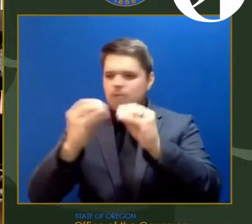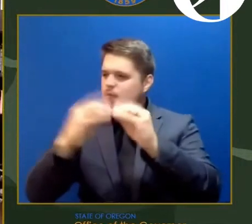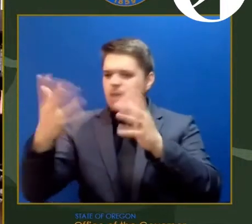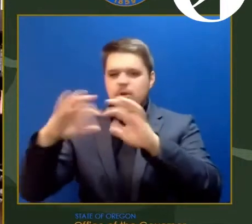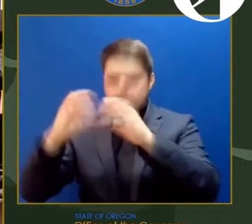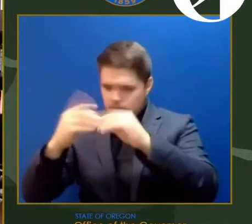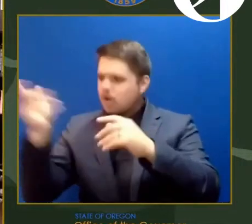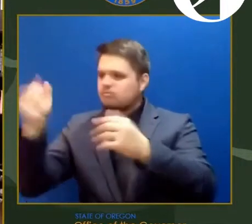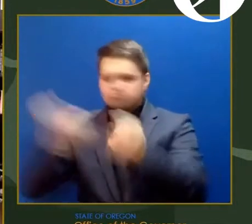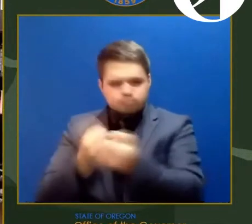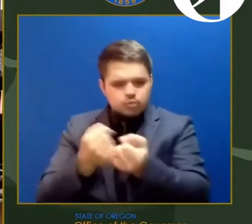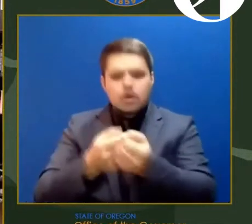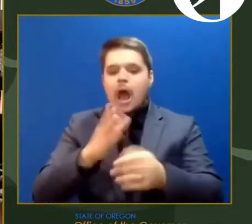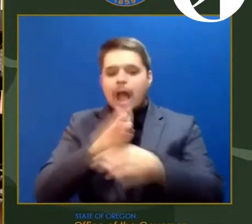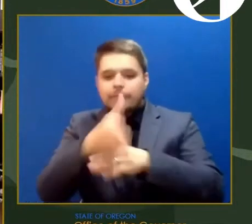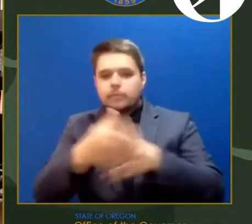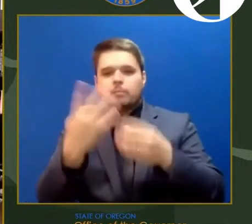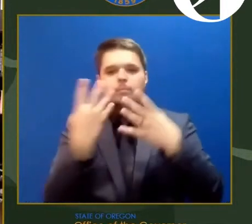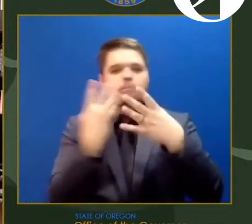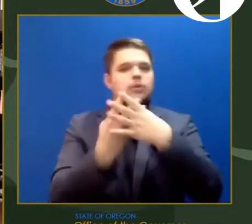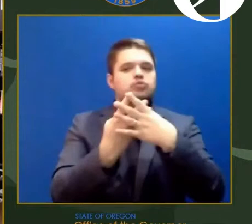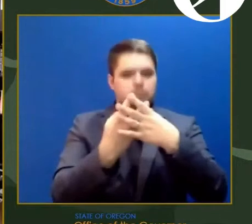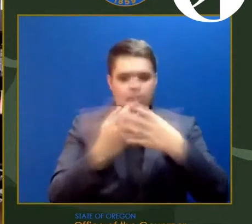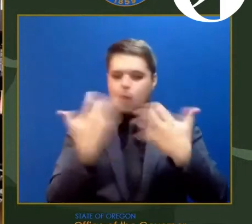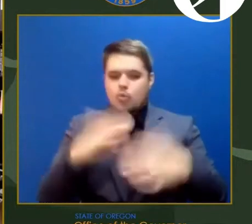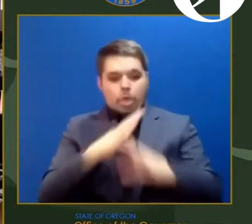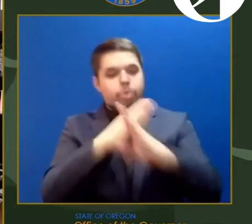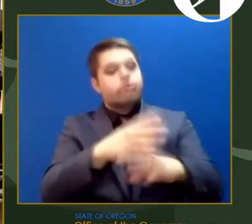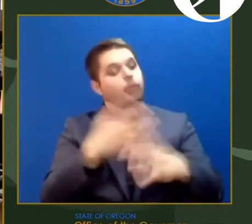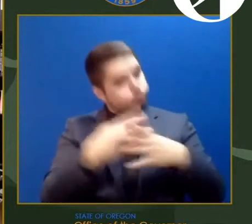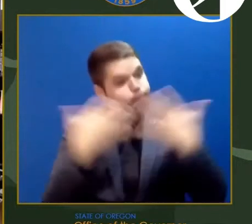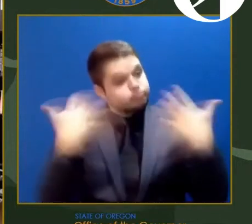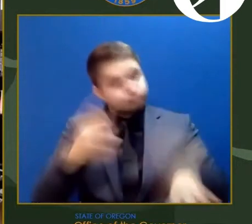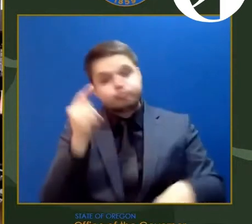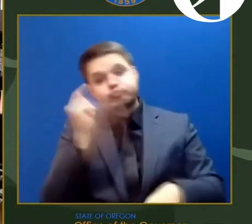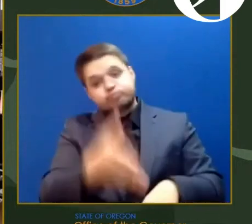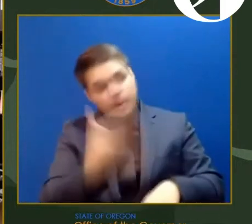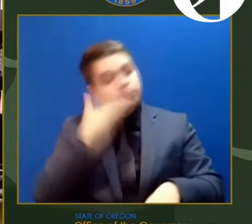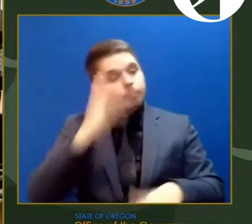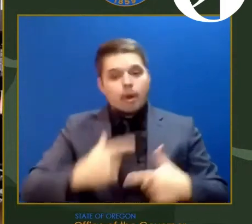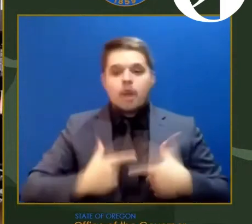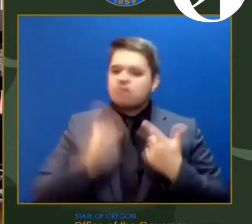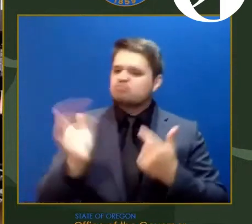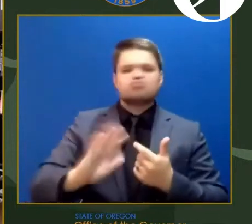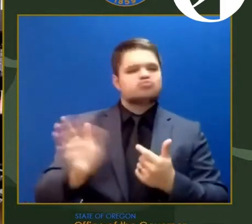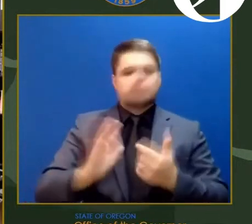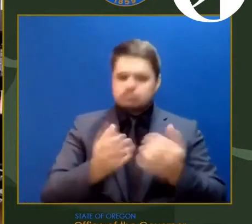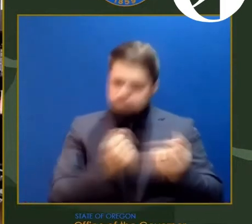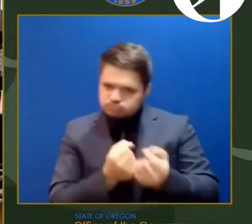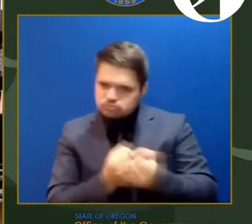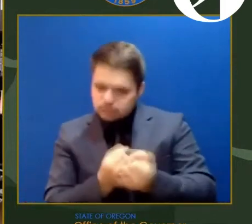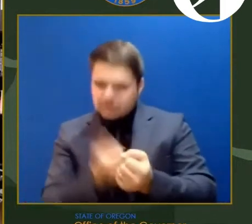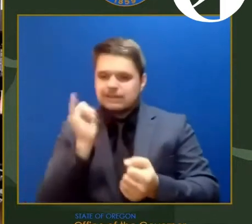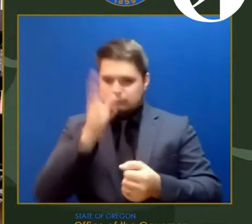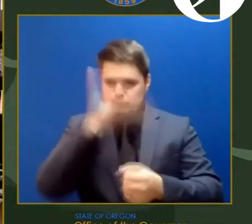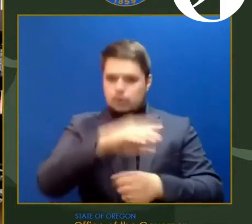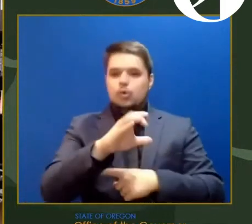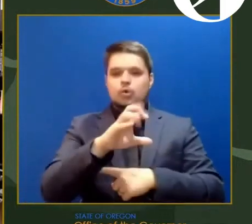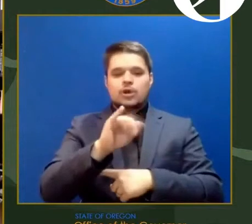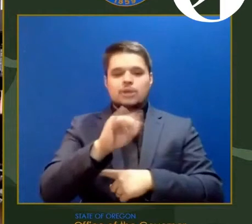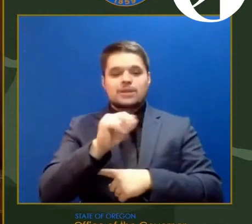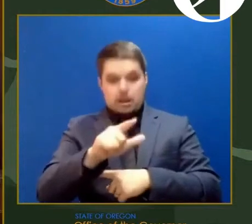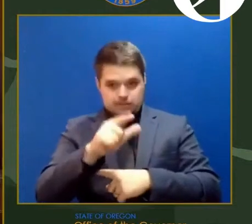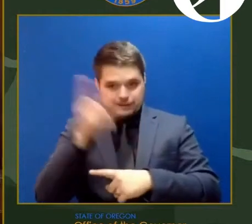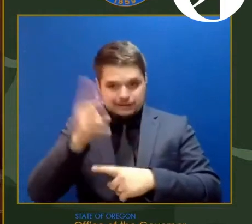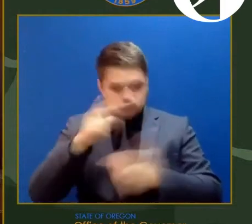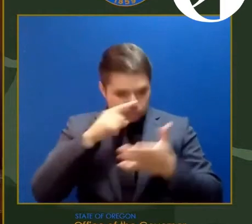barrier. Unfortunately, the common practice of conducting criminal background checks often makes it impossible for people to move on with their